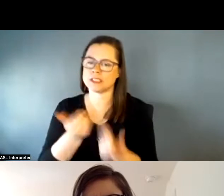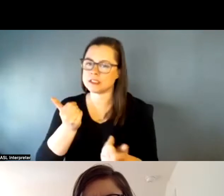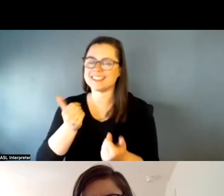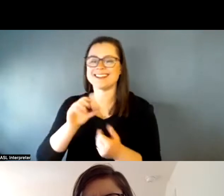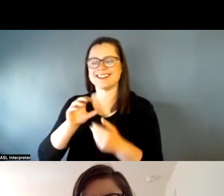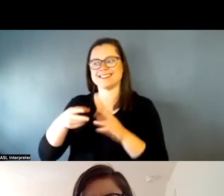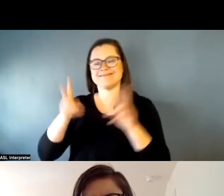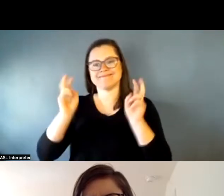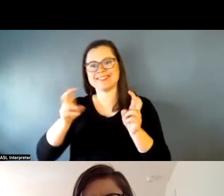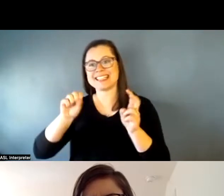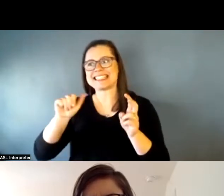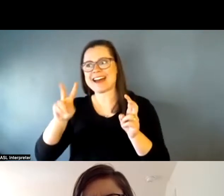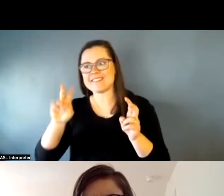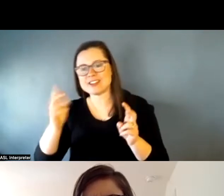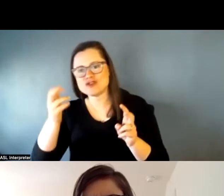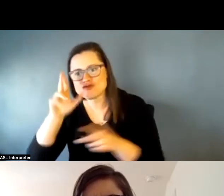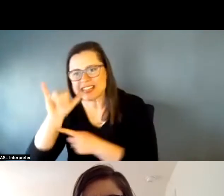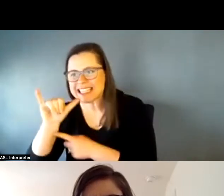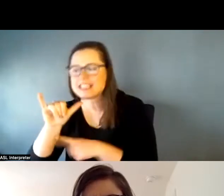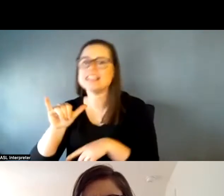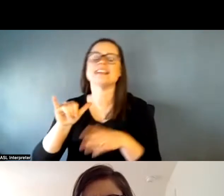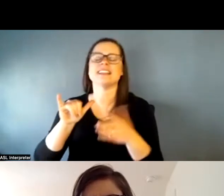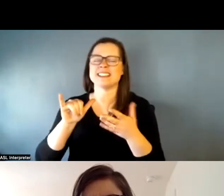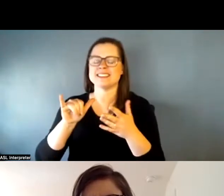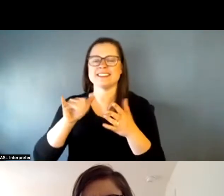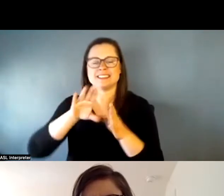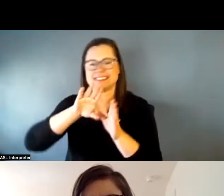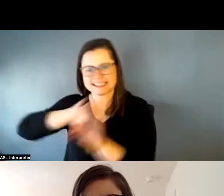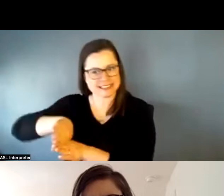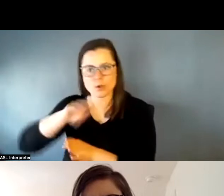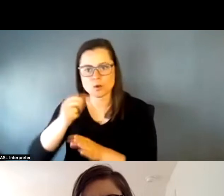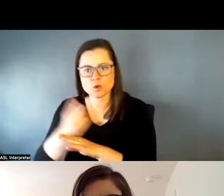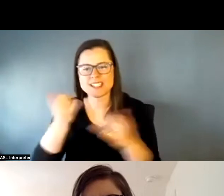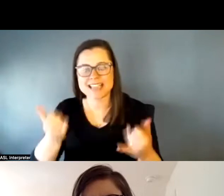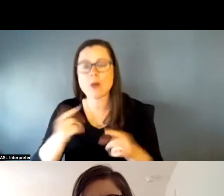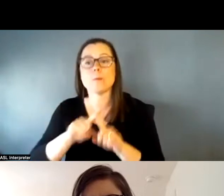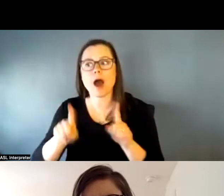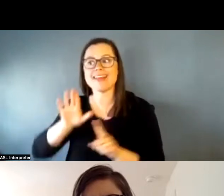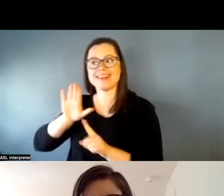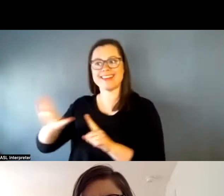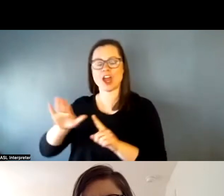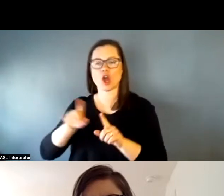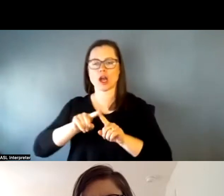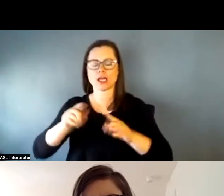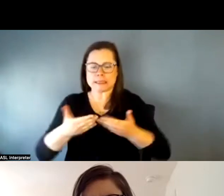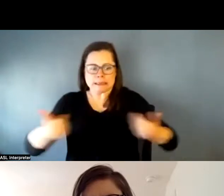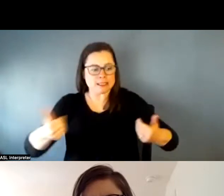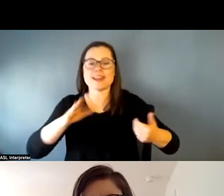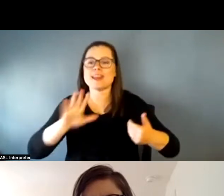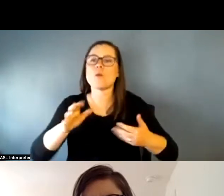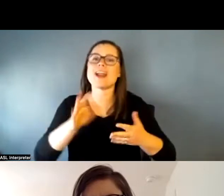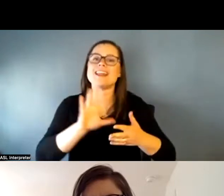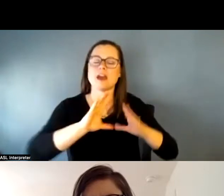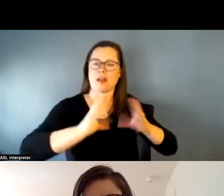think those early white settlers saw this distinction, and they were trying to create a different European space as they